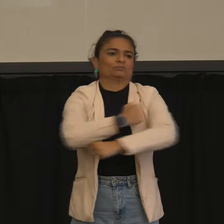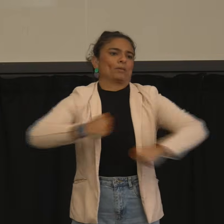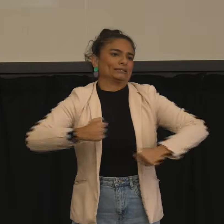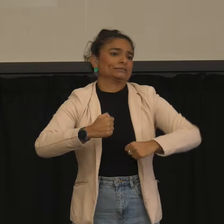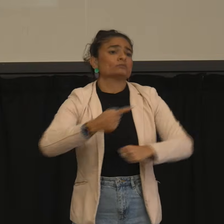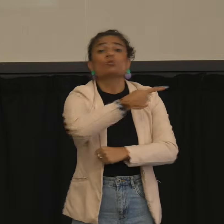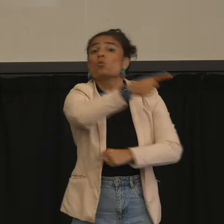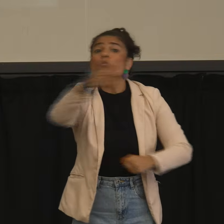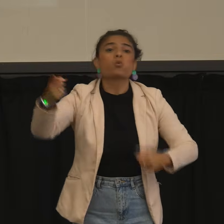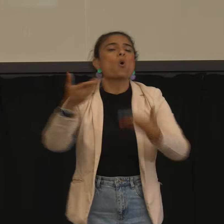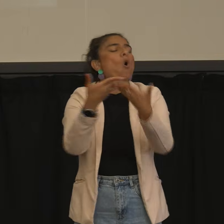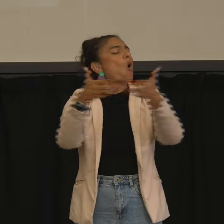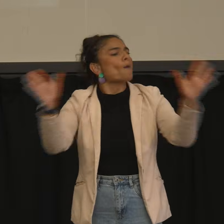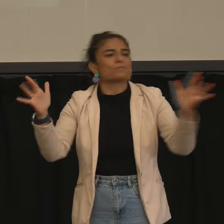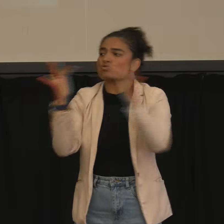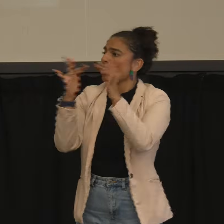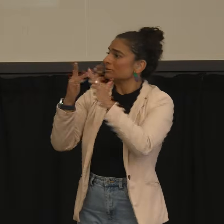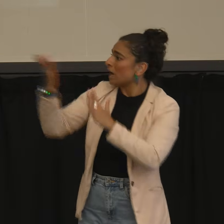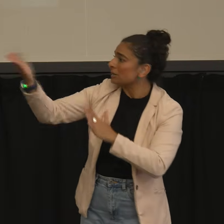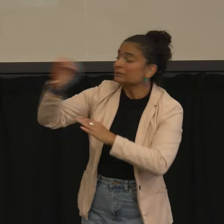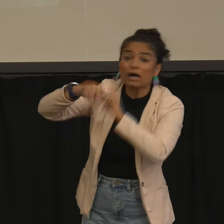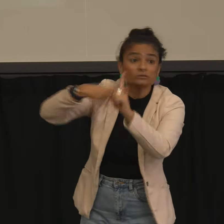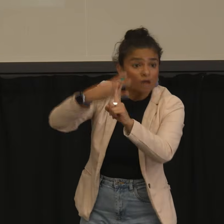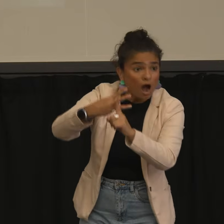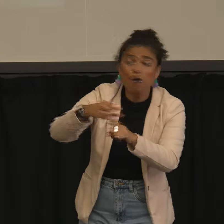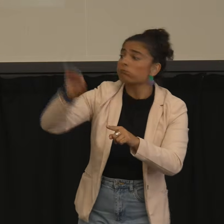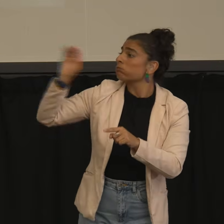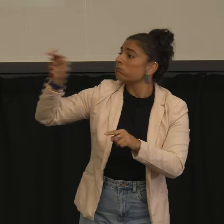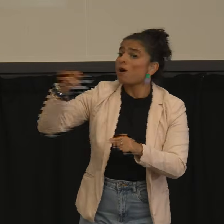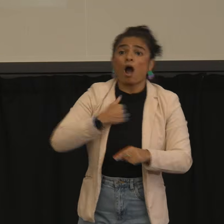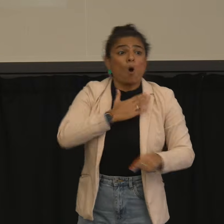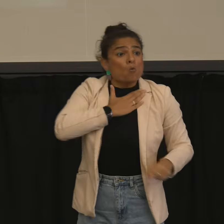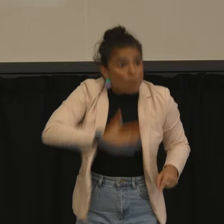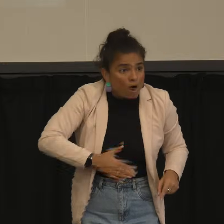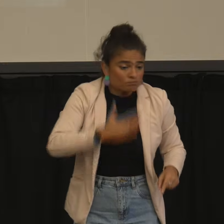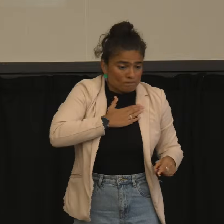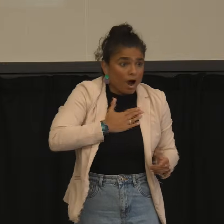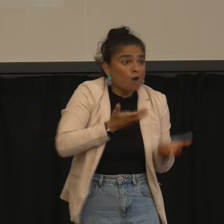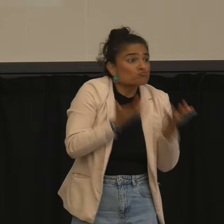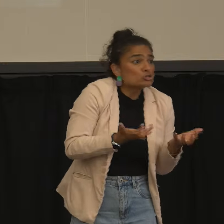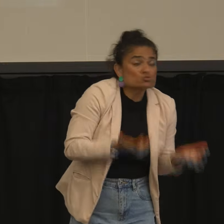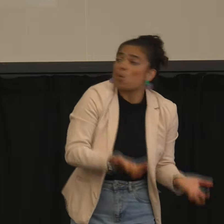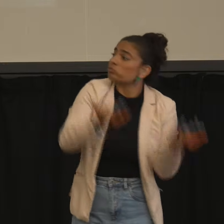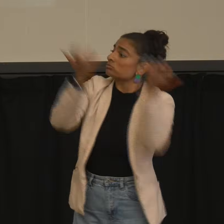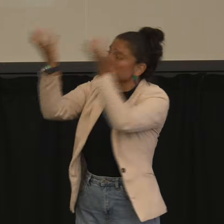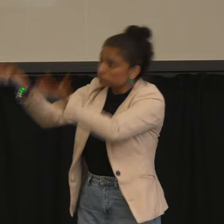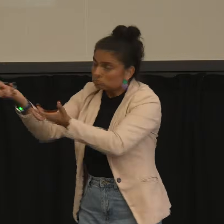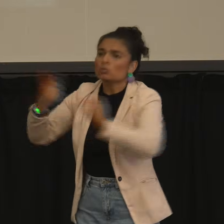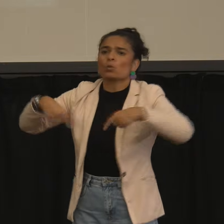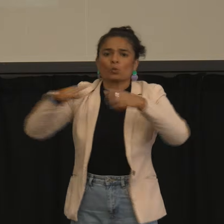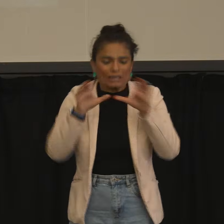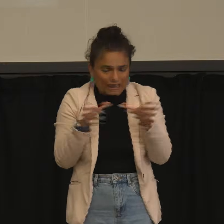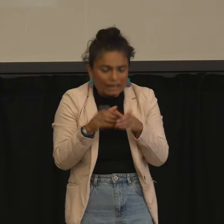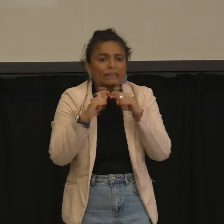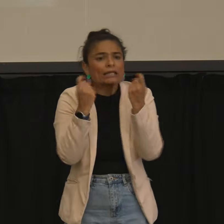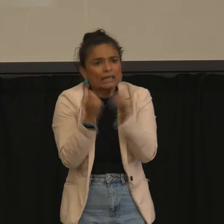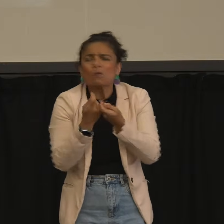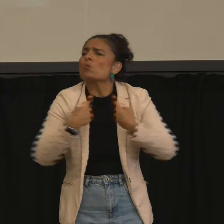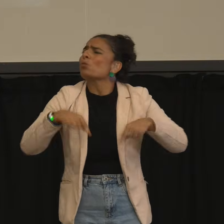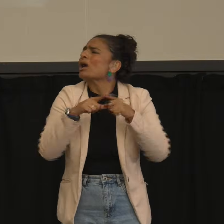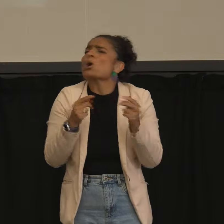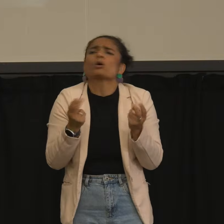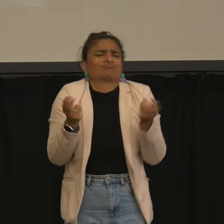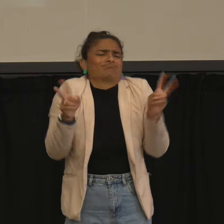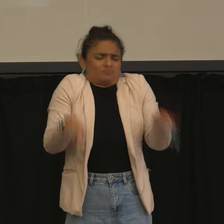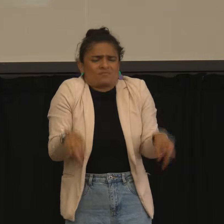in one space. So you are open to contact SADiLaR, and tell them, I've got a resource, we want you